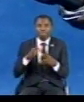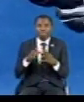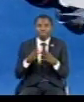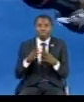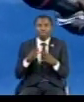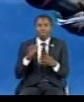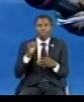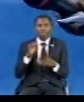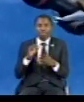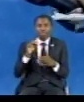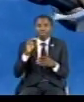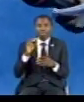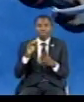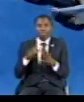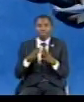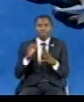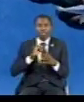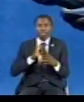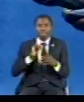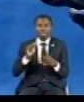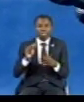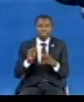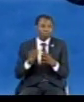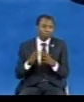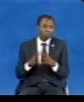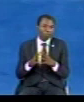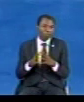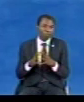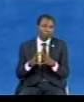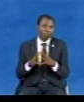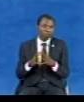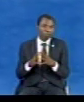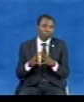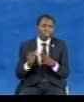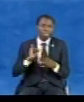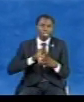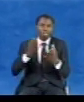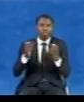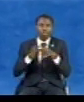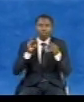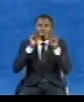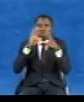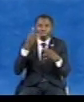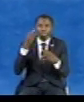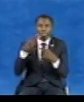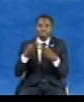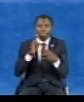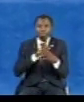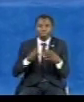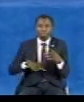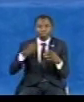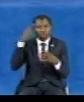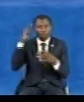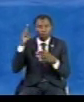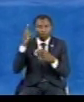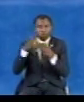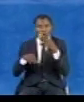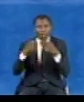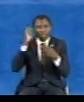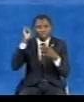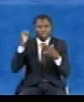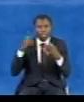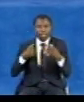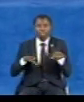Teidi. I'm from Okaka Group of District. I want to bless the name of the Lord for what he has done for me.